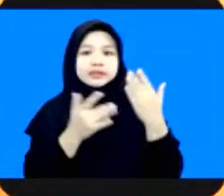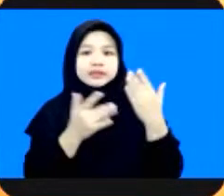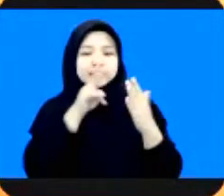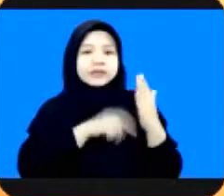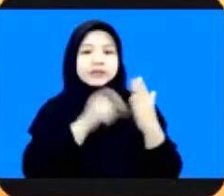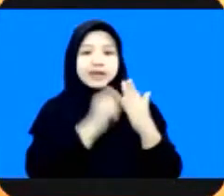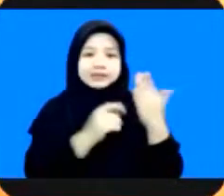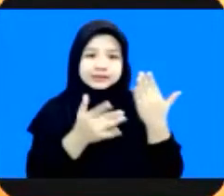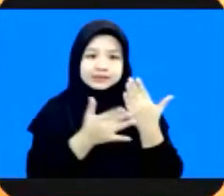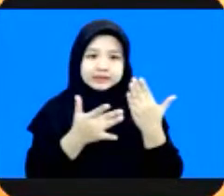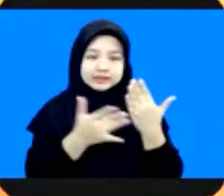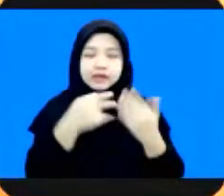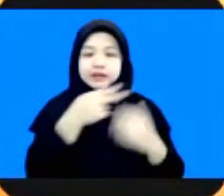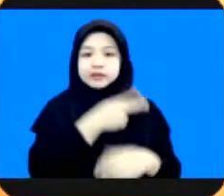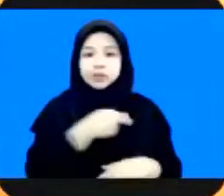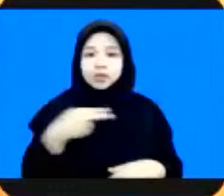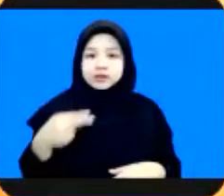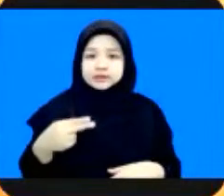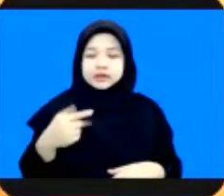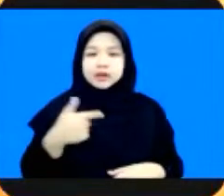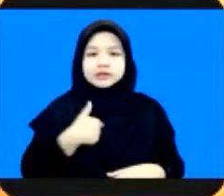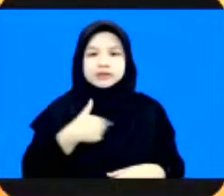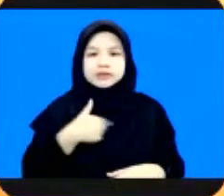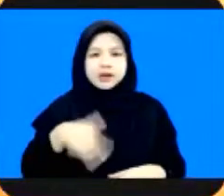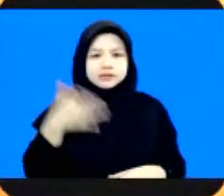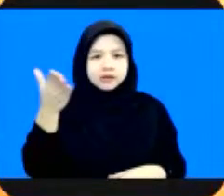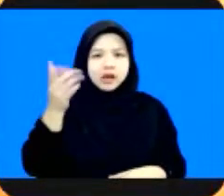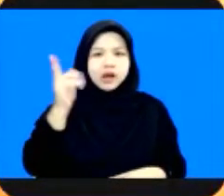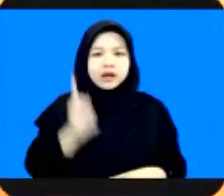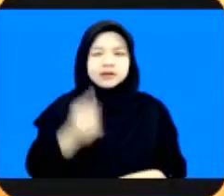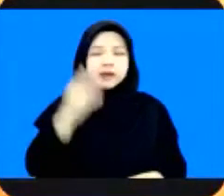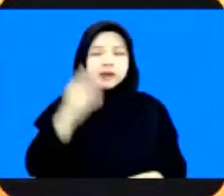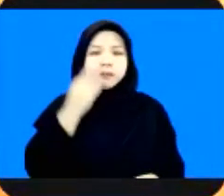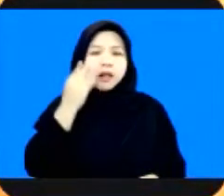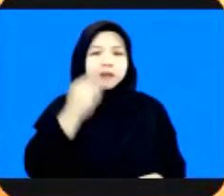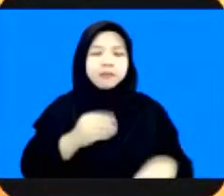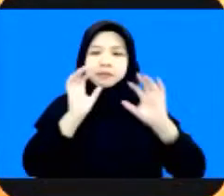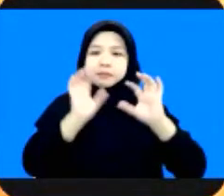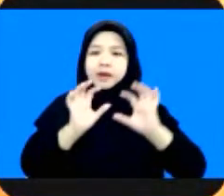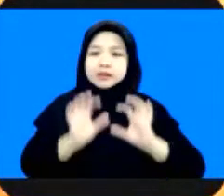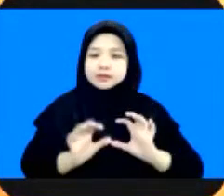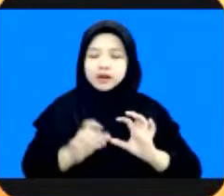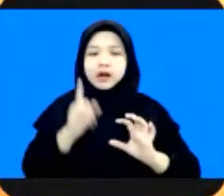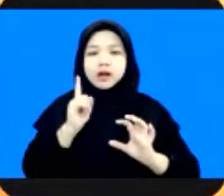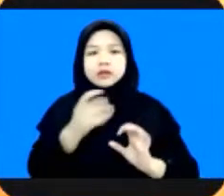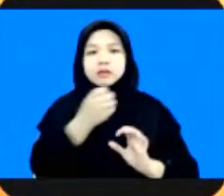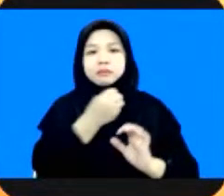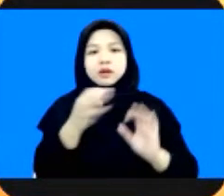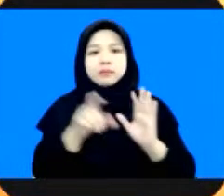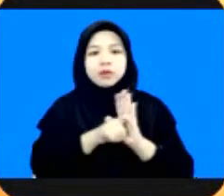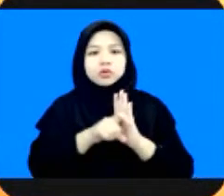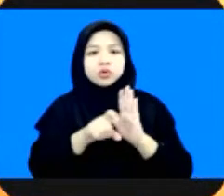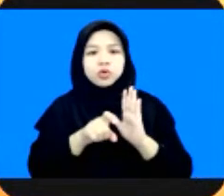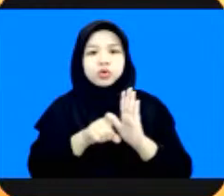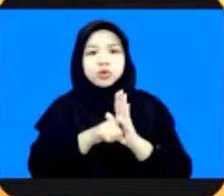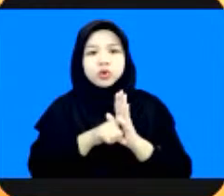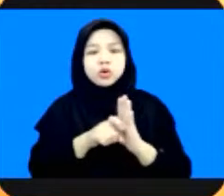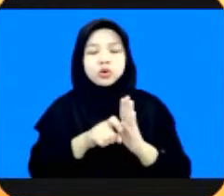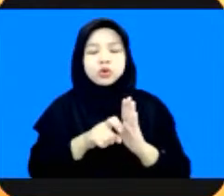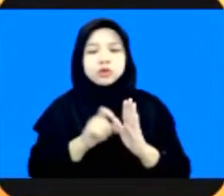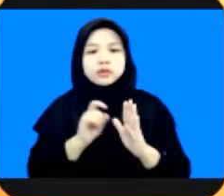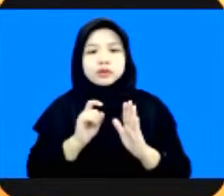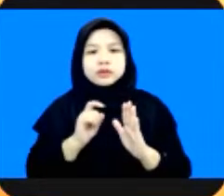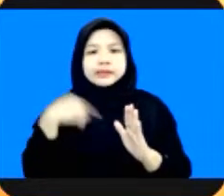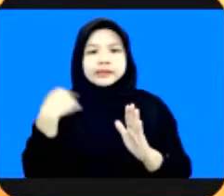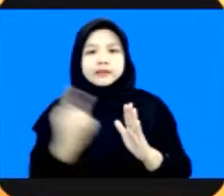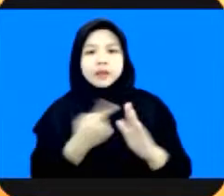think you have quite a lot of experience and examples on how we're dealing with these issues. Yeah, 20 years,